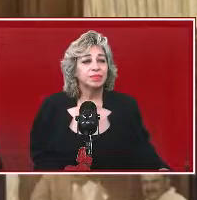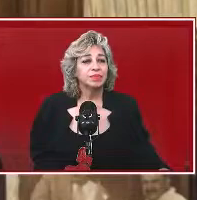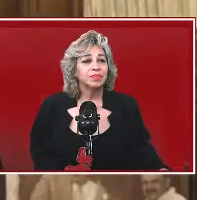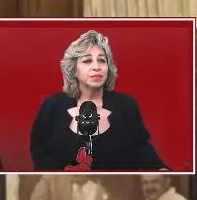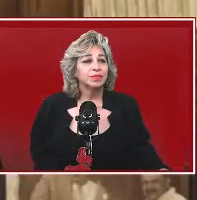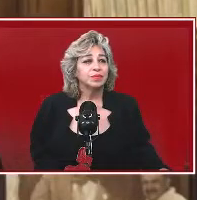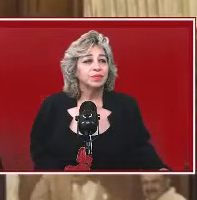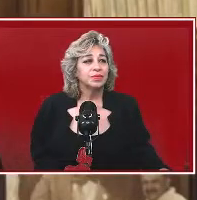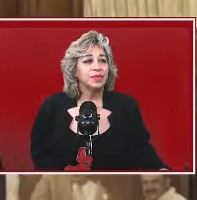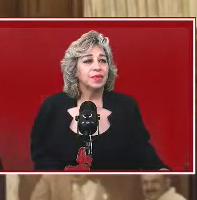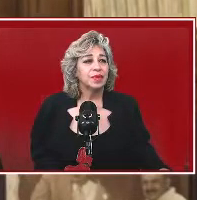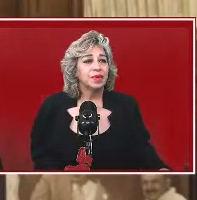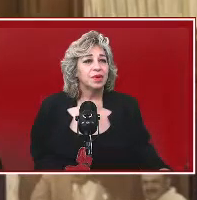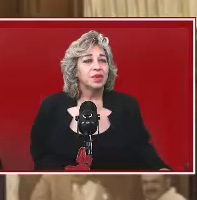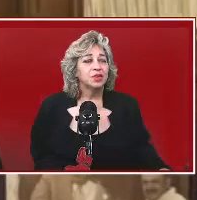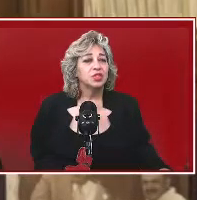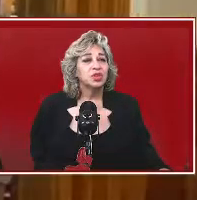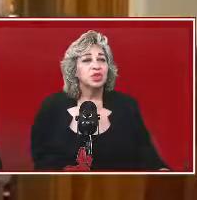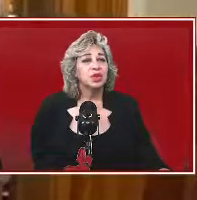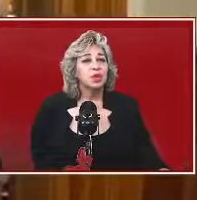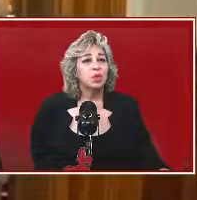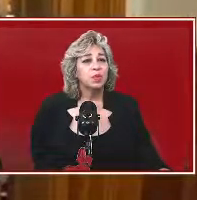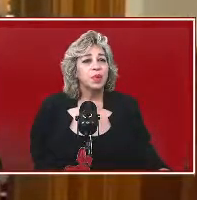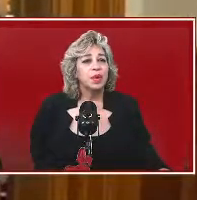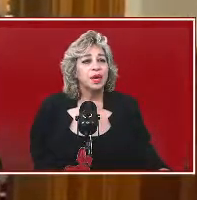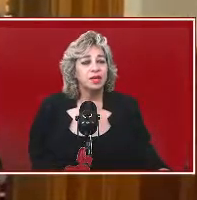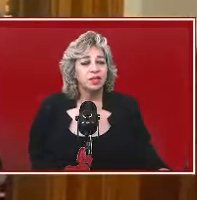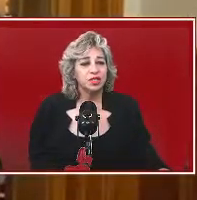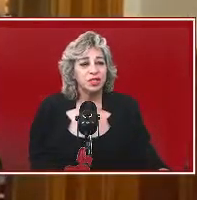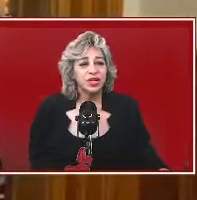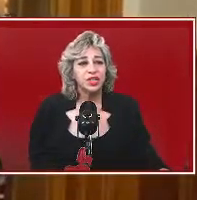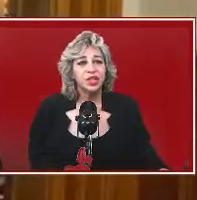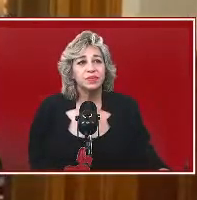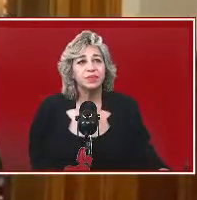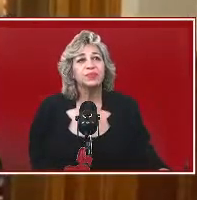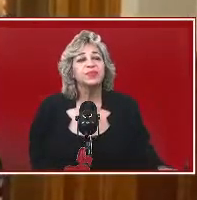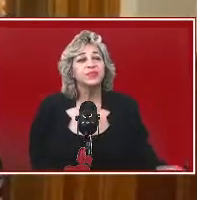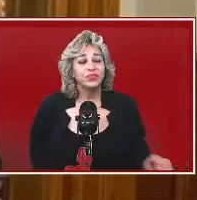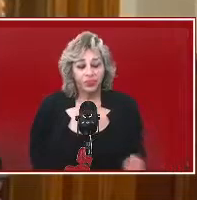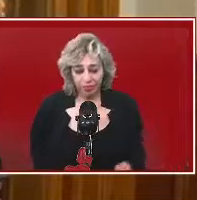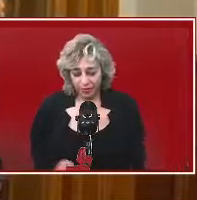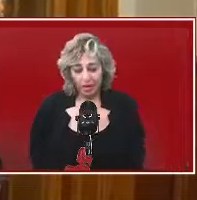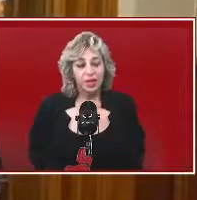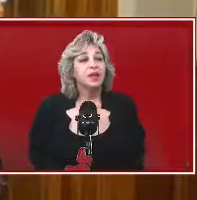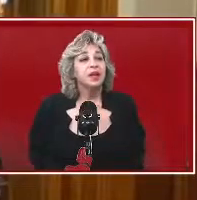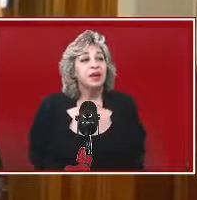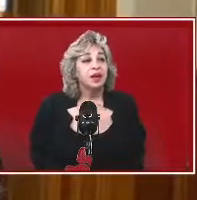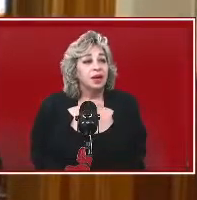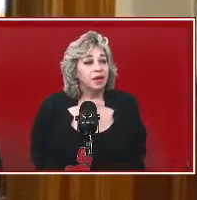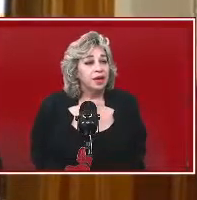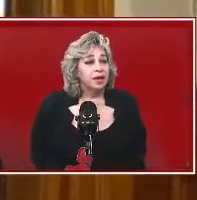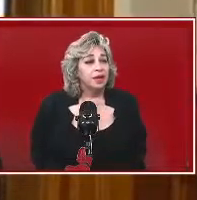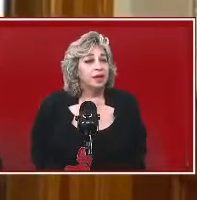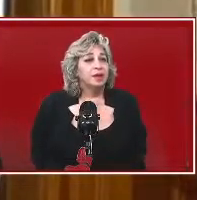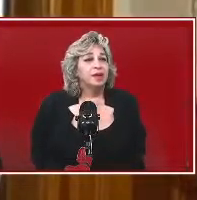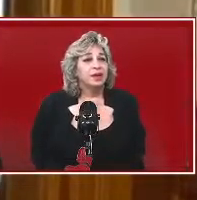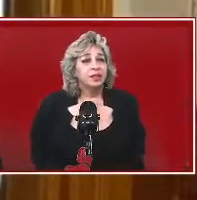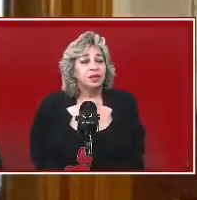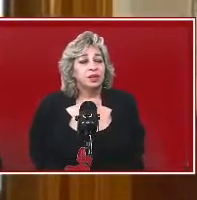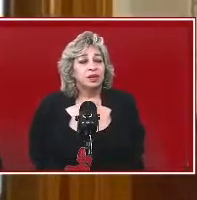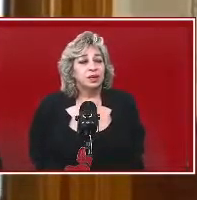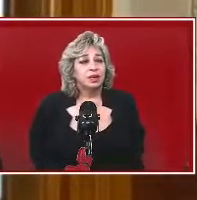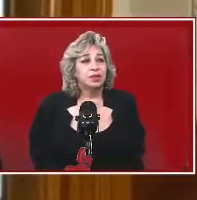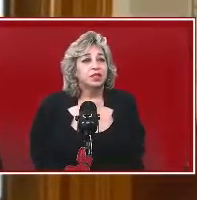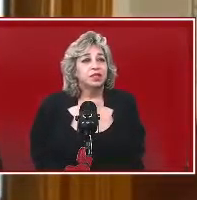Para que no haya concentración. So that there won't be concentration. Que puedan recibir en sus cuentas los